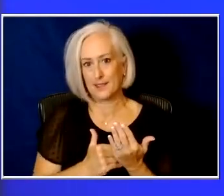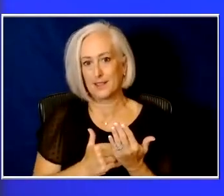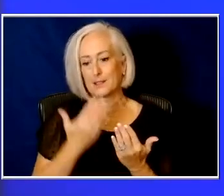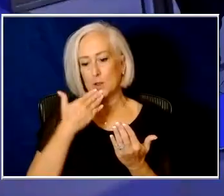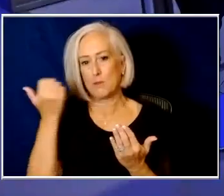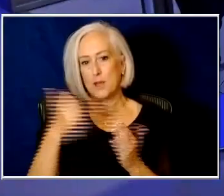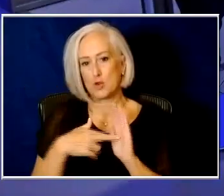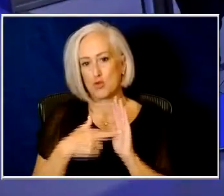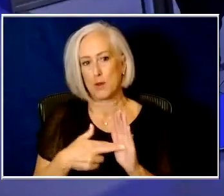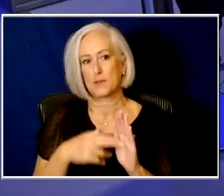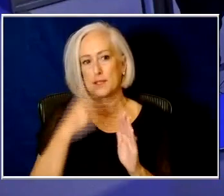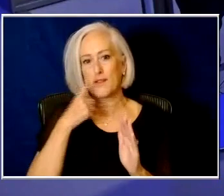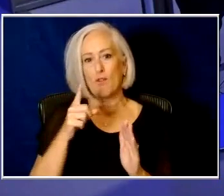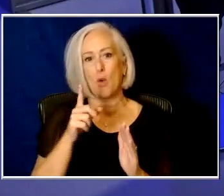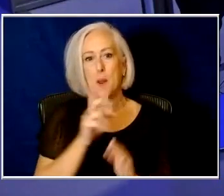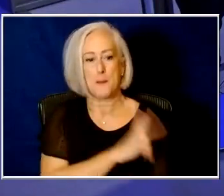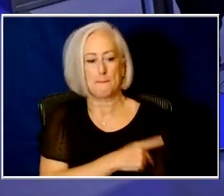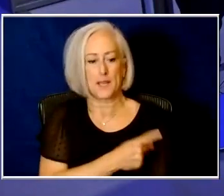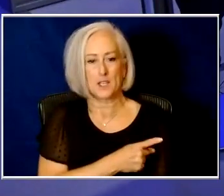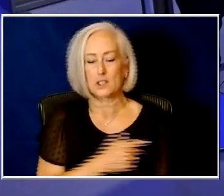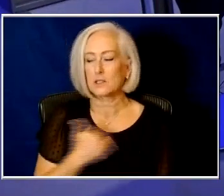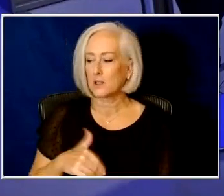patients. That's a really big deal.